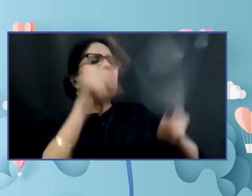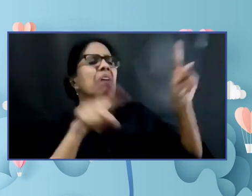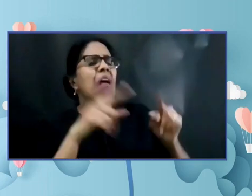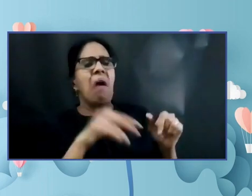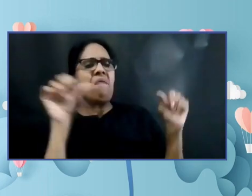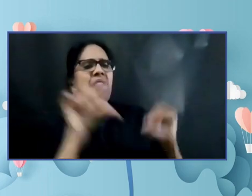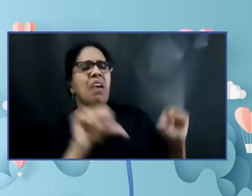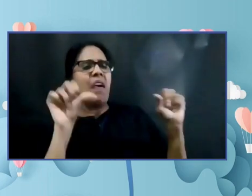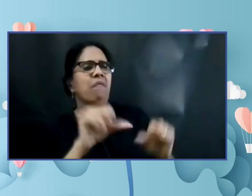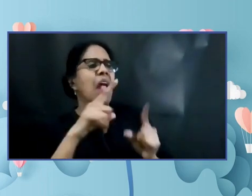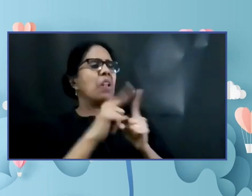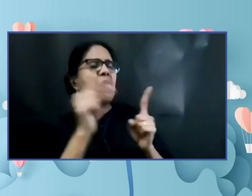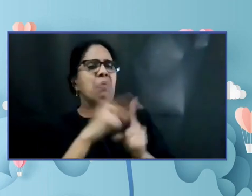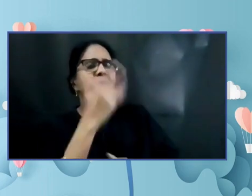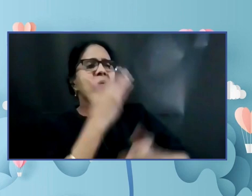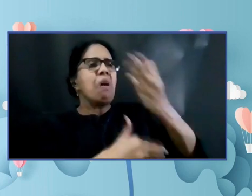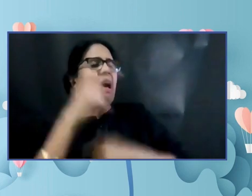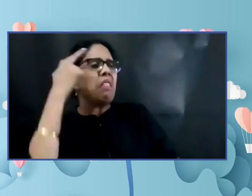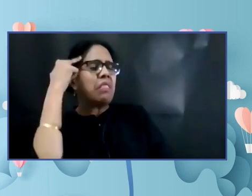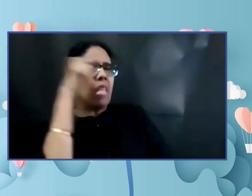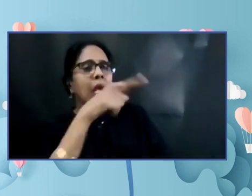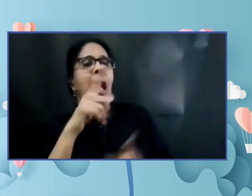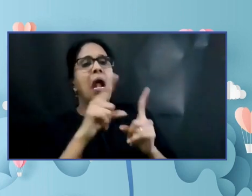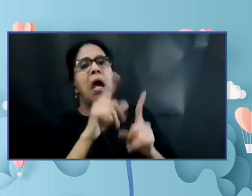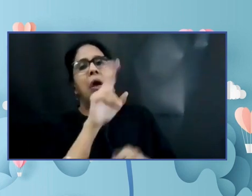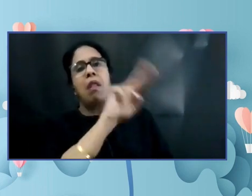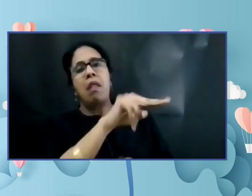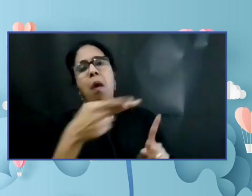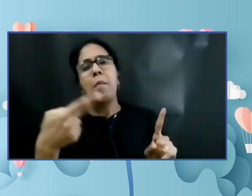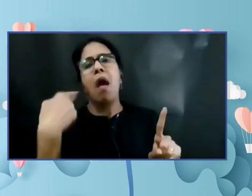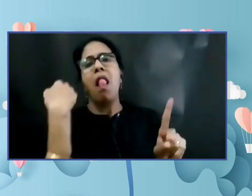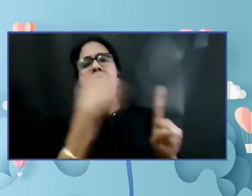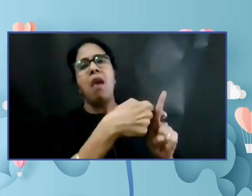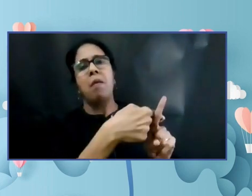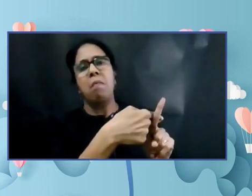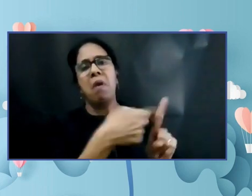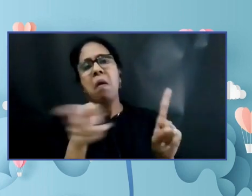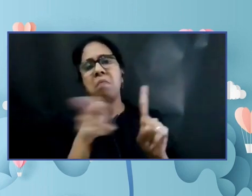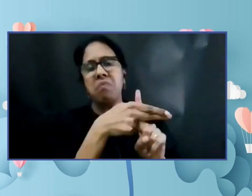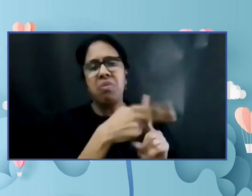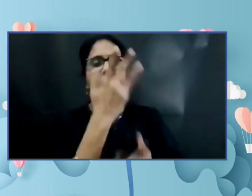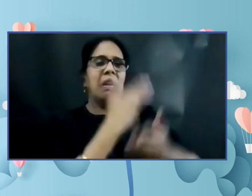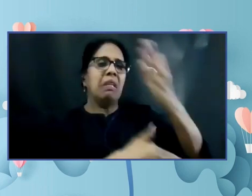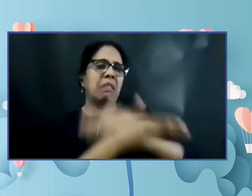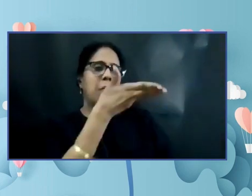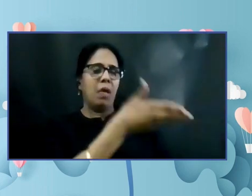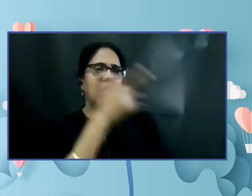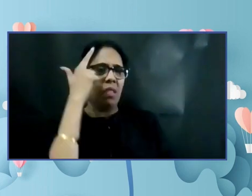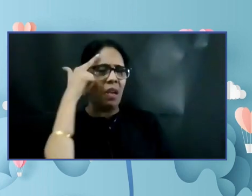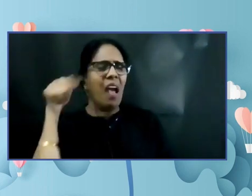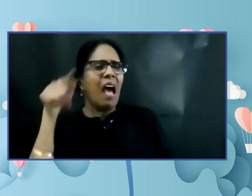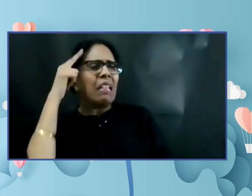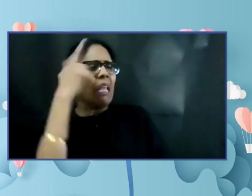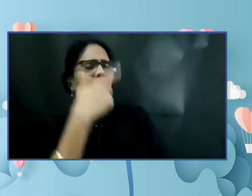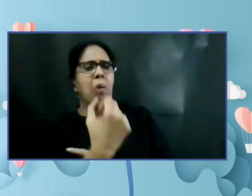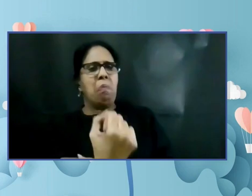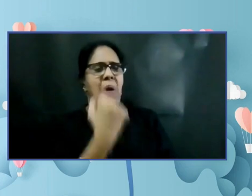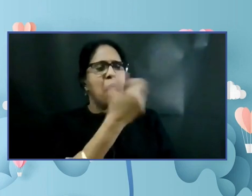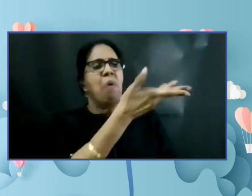will simply think we are fighting for change because we feel entitled to it. But we are not